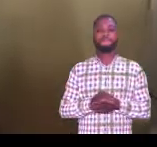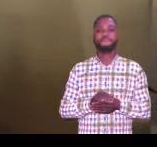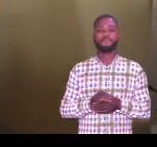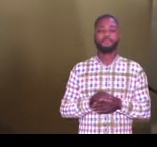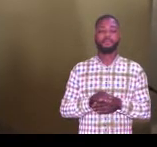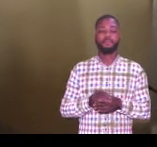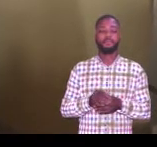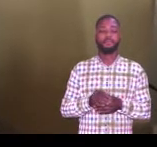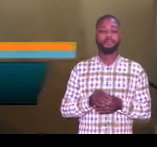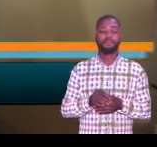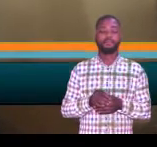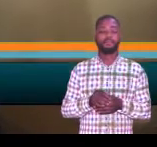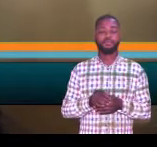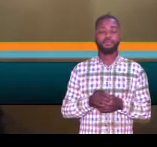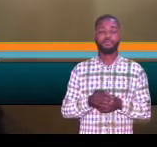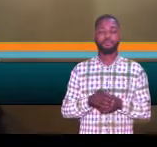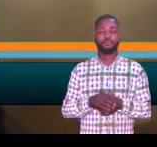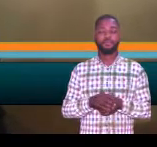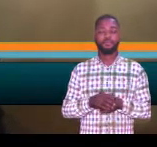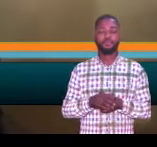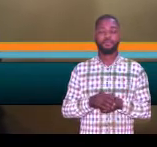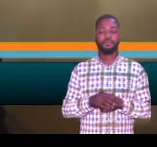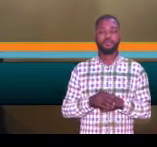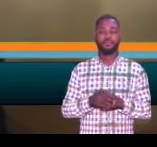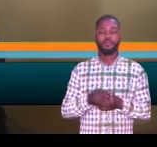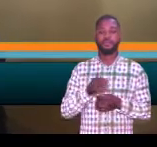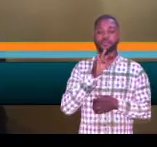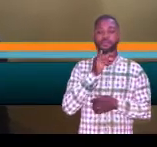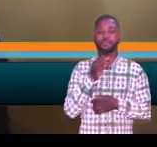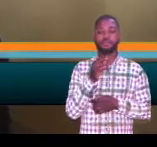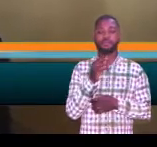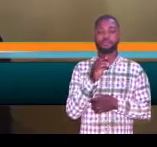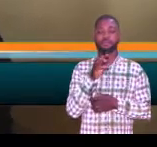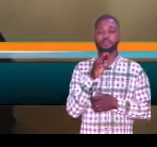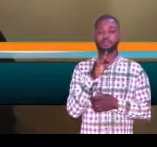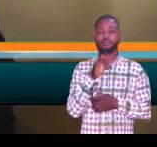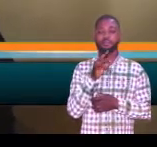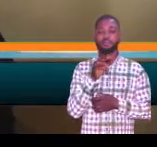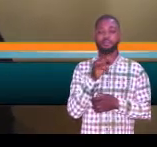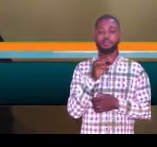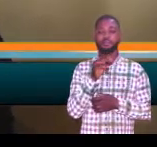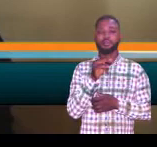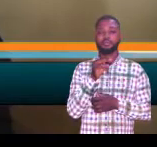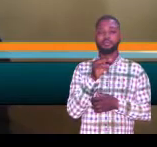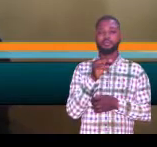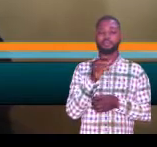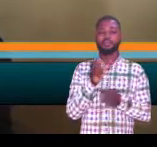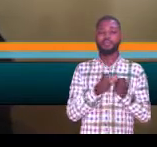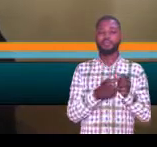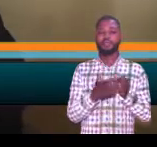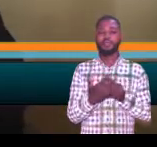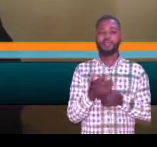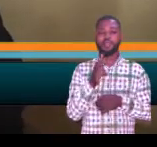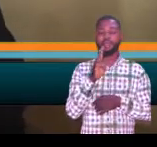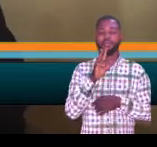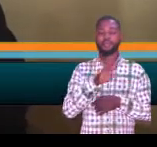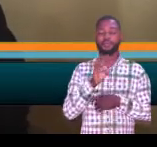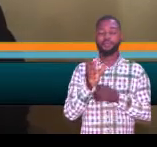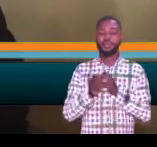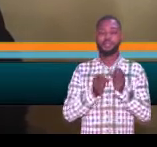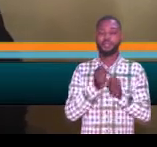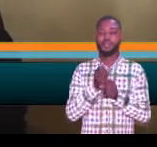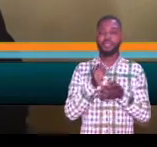This year, Major Book Review Year 2020 is a triennial affair, which is every three